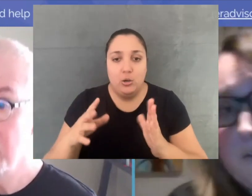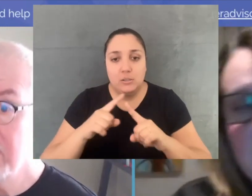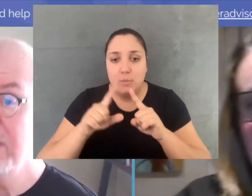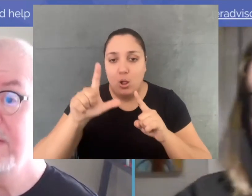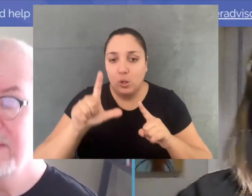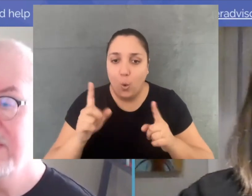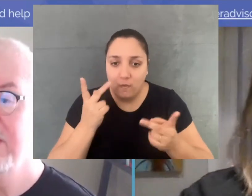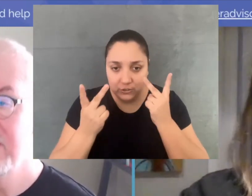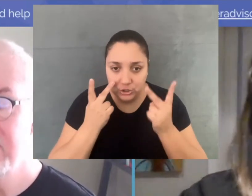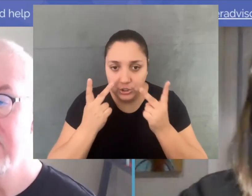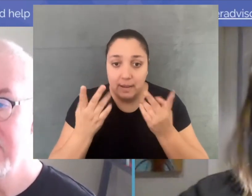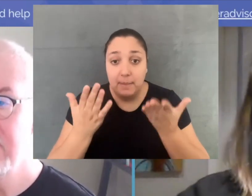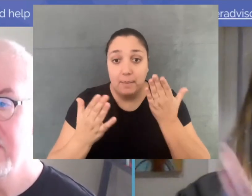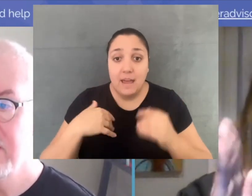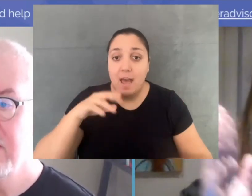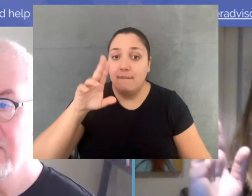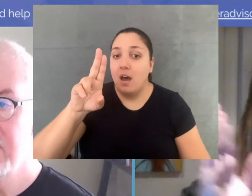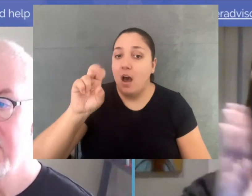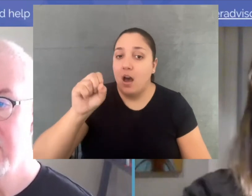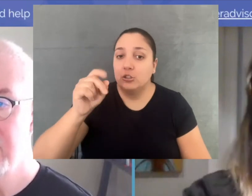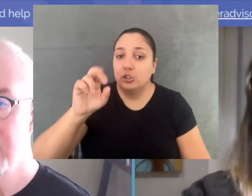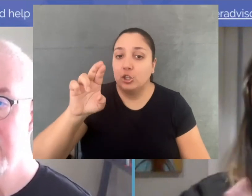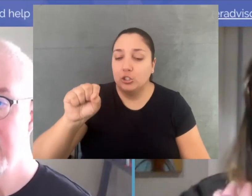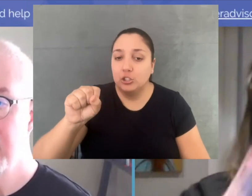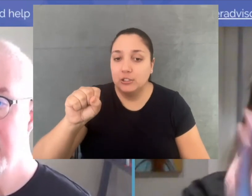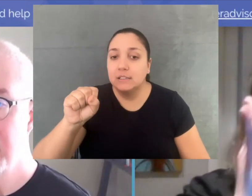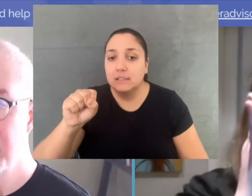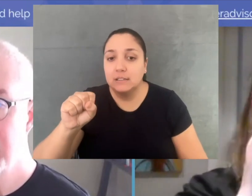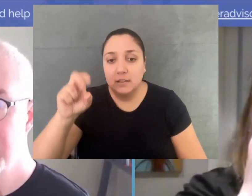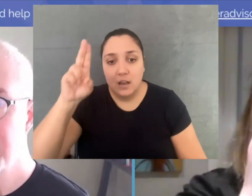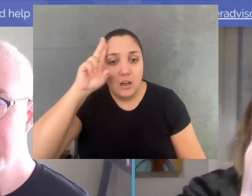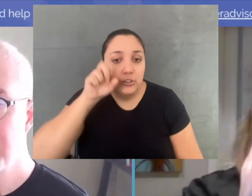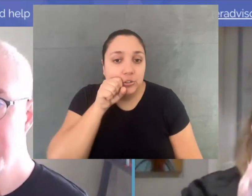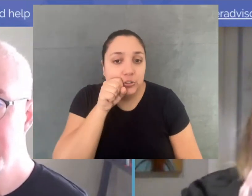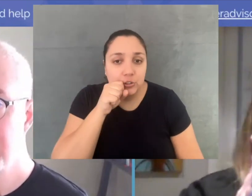using blind readers, but people with low vision who have Usher syndrome.